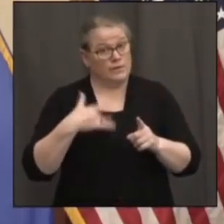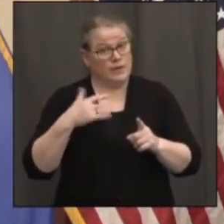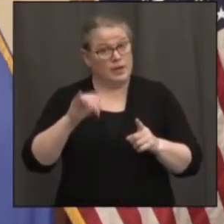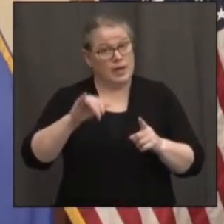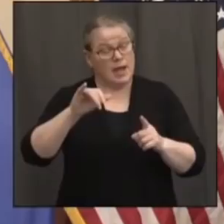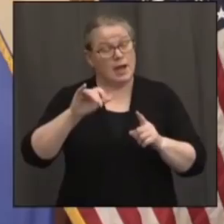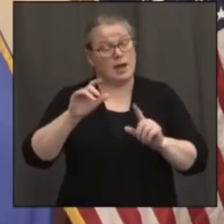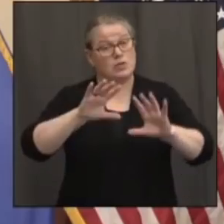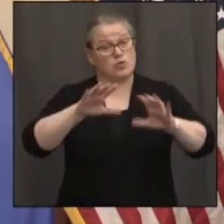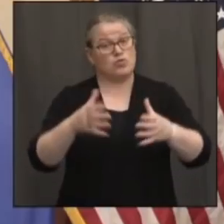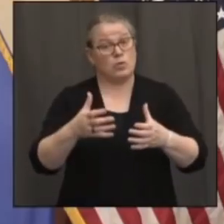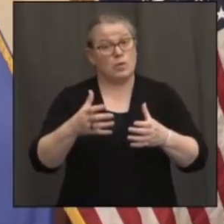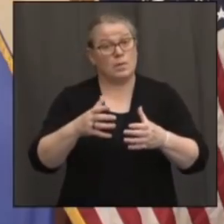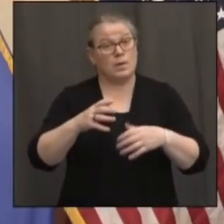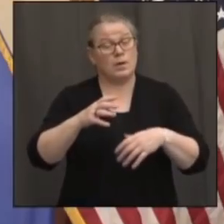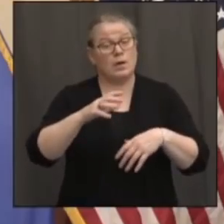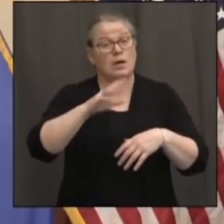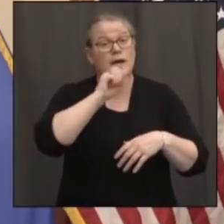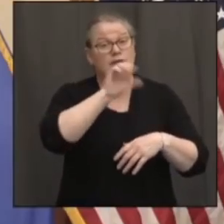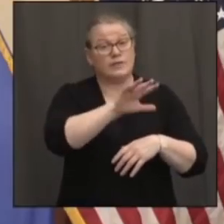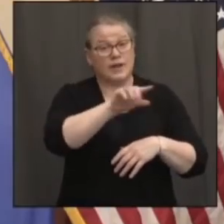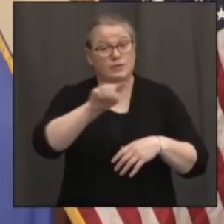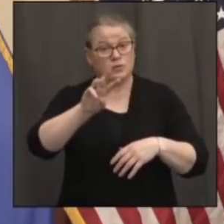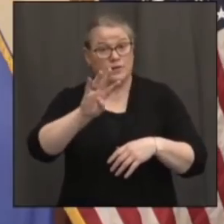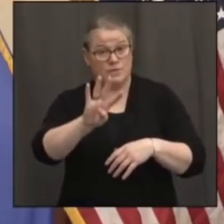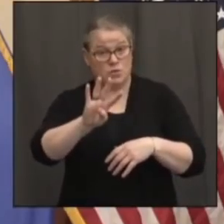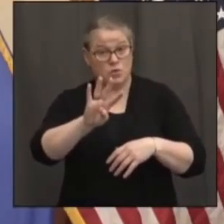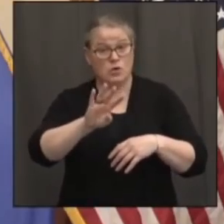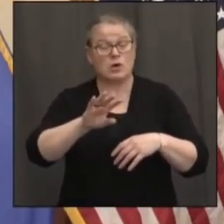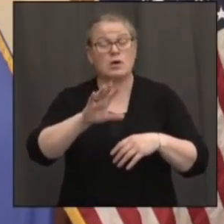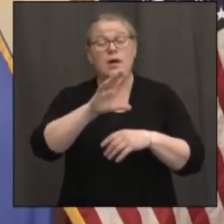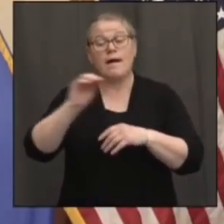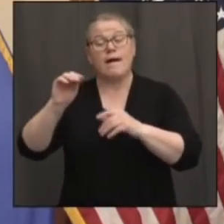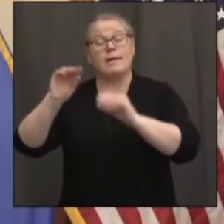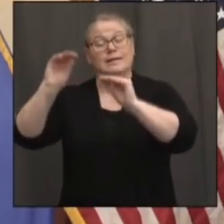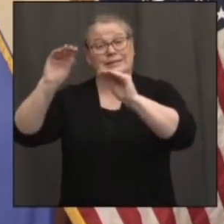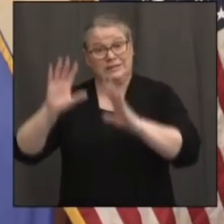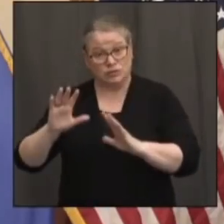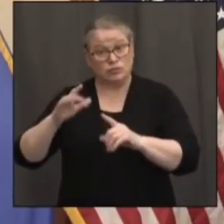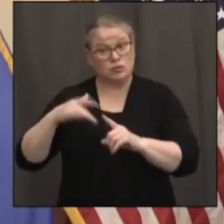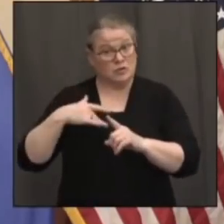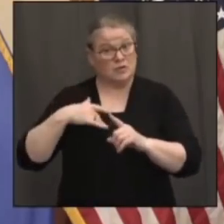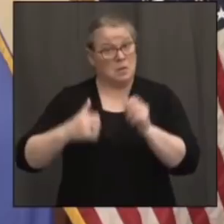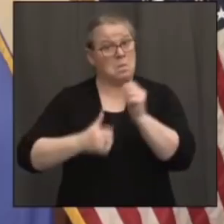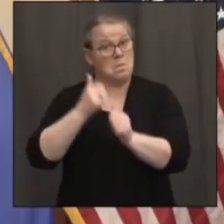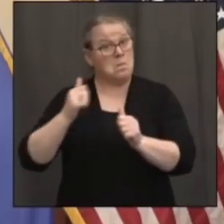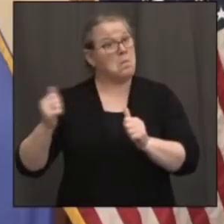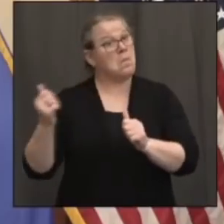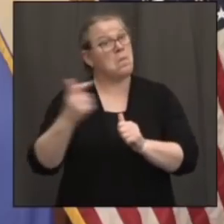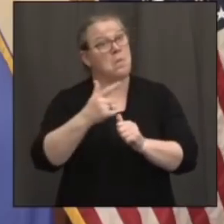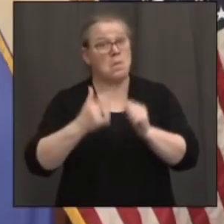been to have received their first dose by March 22nd when the next age group opens up?